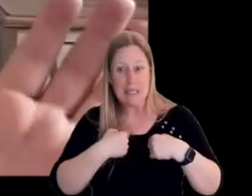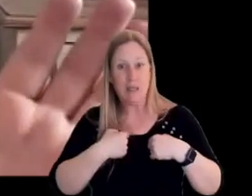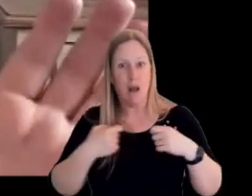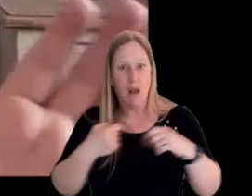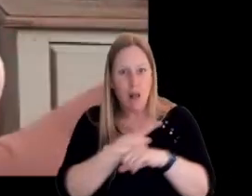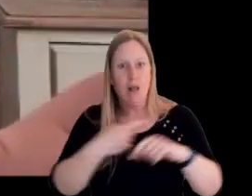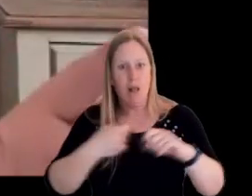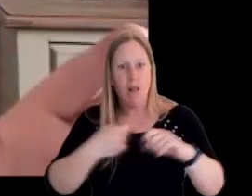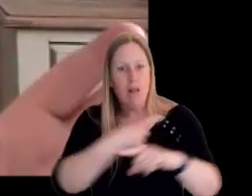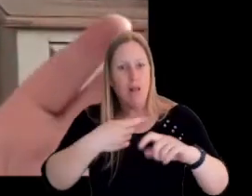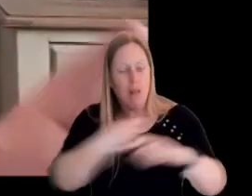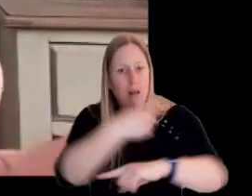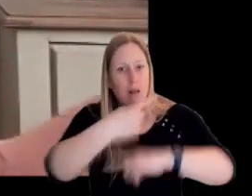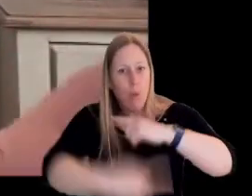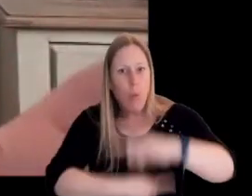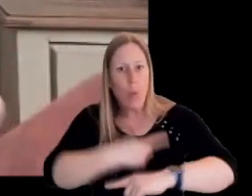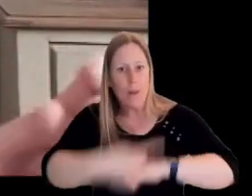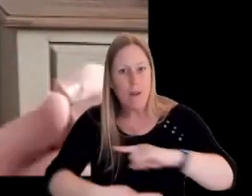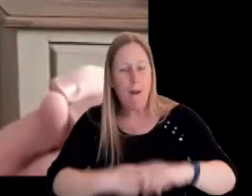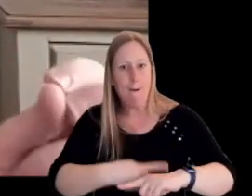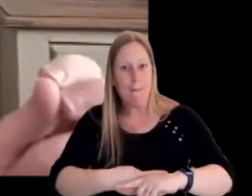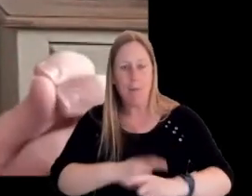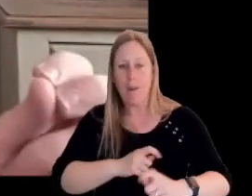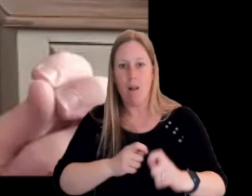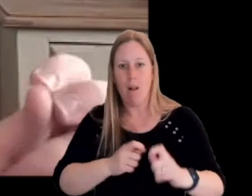And that's so